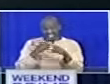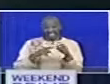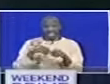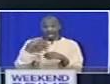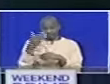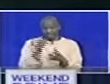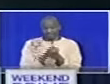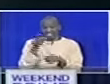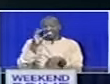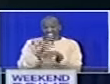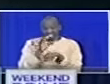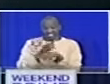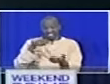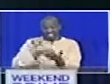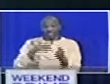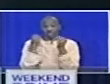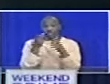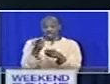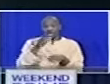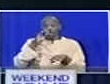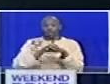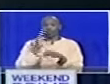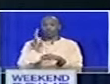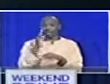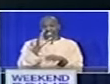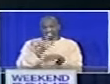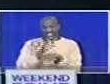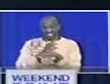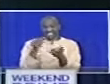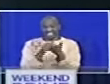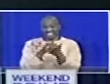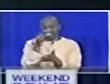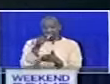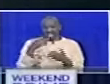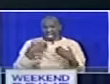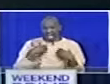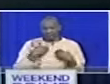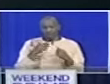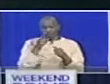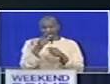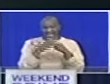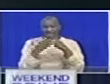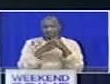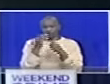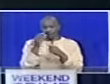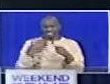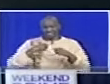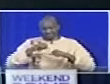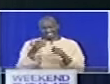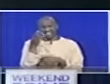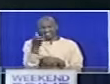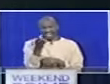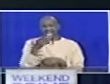66 years later, the church still stands. The Goodwill Church in Gilgil has furniture from the 1940s and has retained